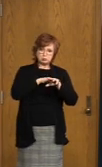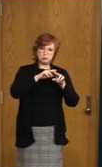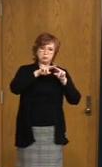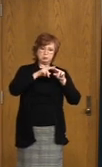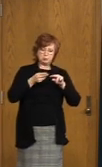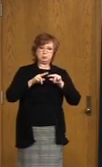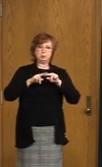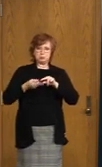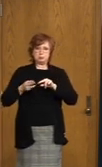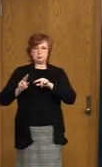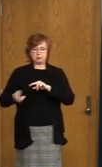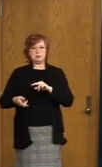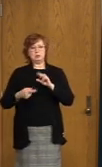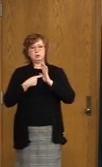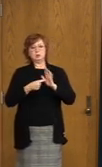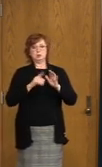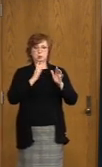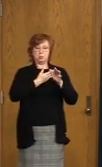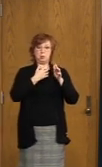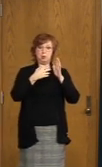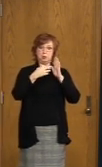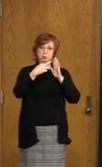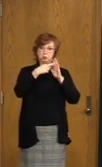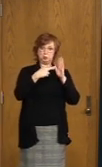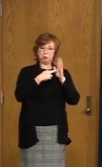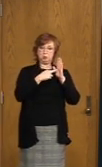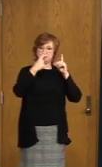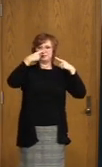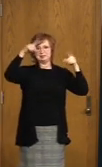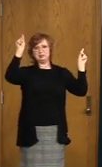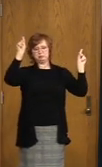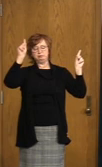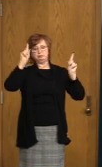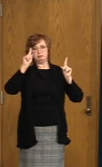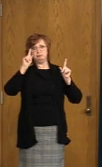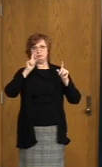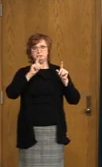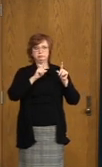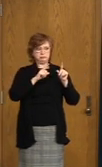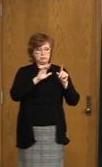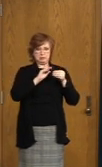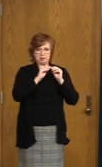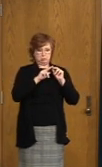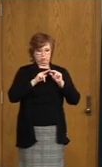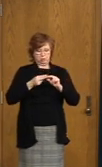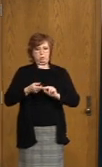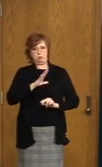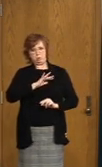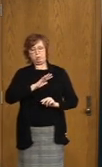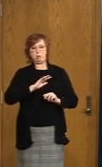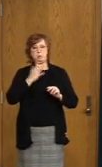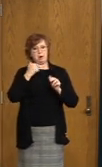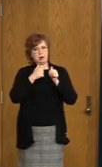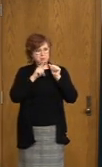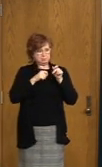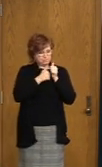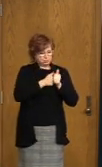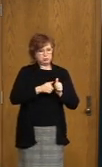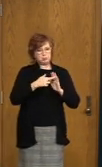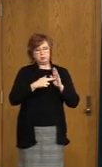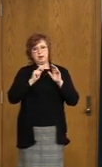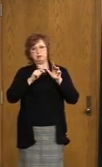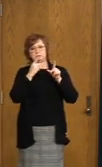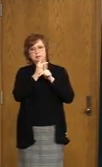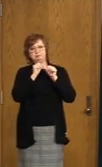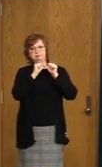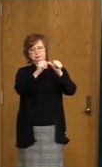are working, but we need to leave them in place for a while longer. Therefore, all of the current public health orders that are